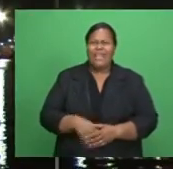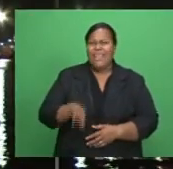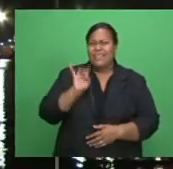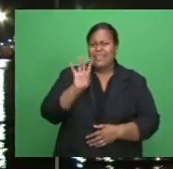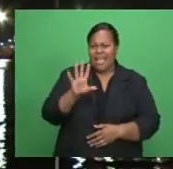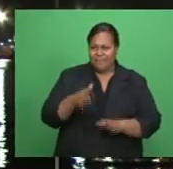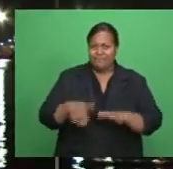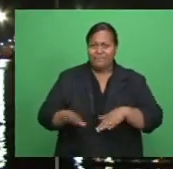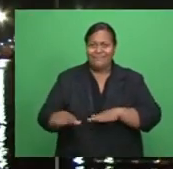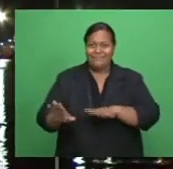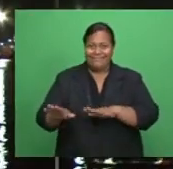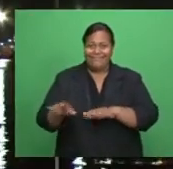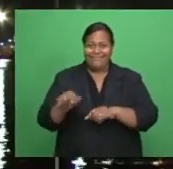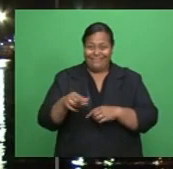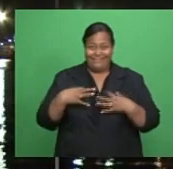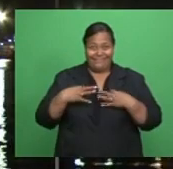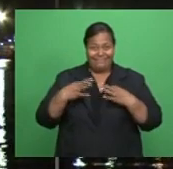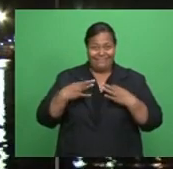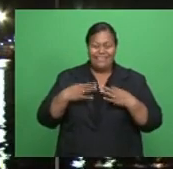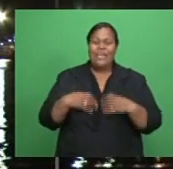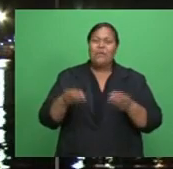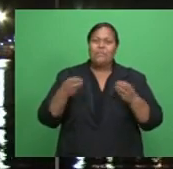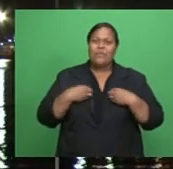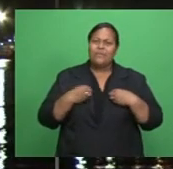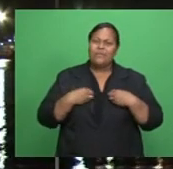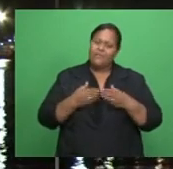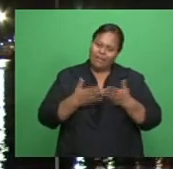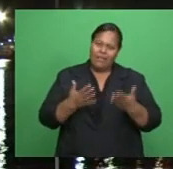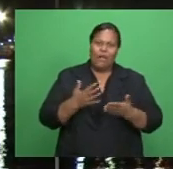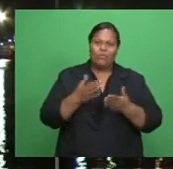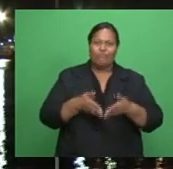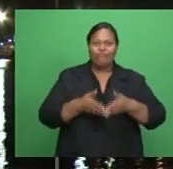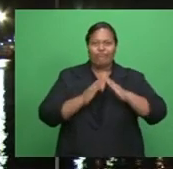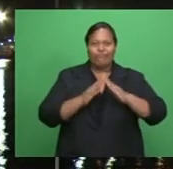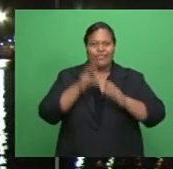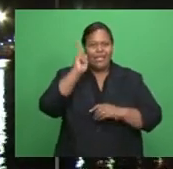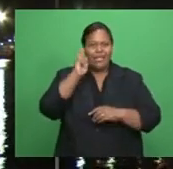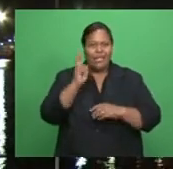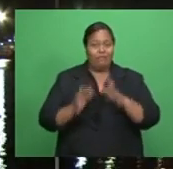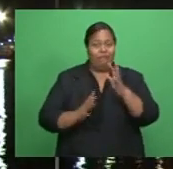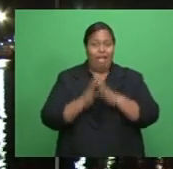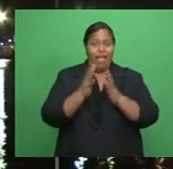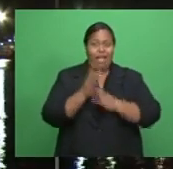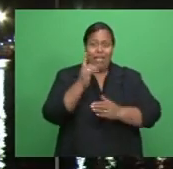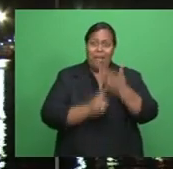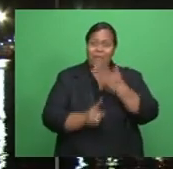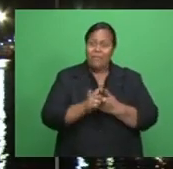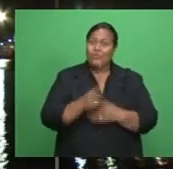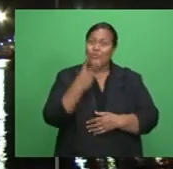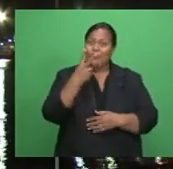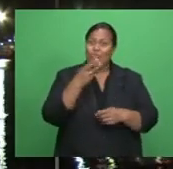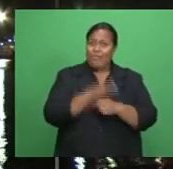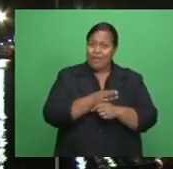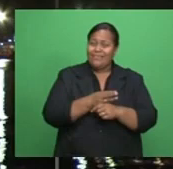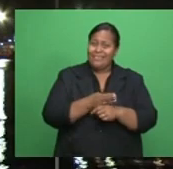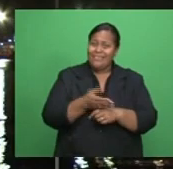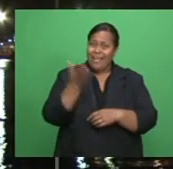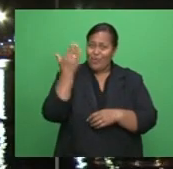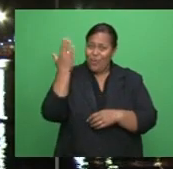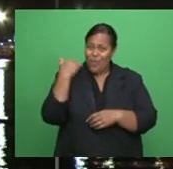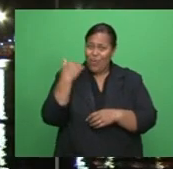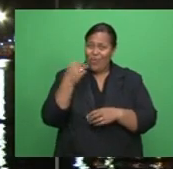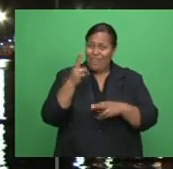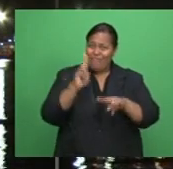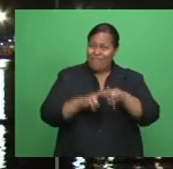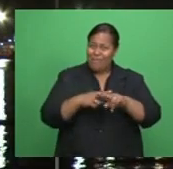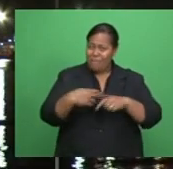are back on their feet after a fire destroyed the Suva flea market 2 months ago. Kelton Investments Limited was able to create new space for